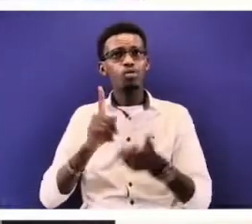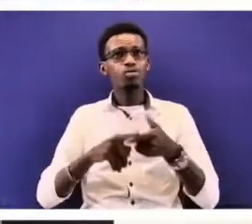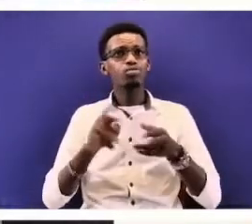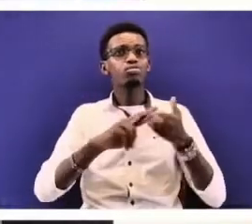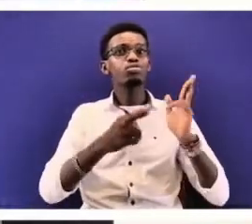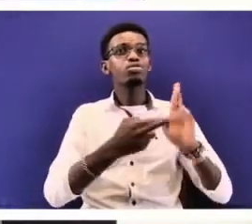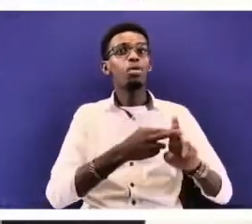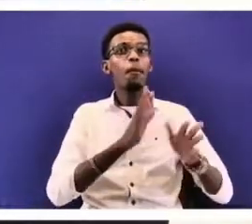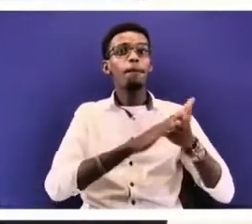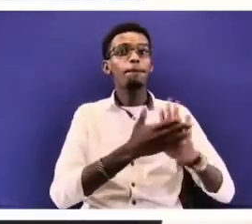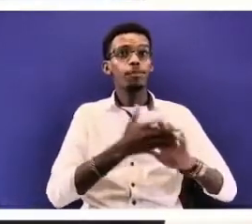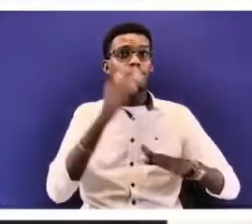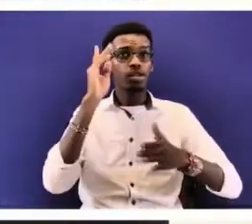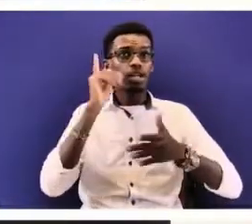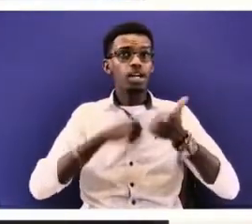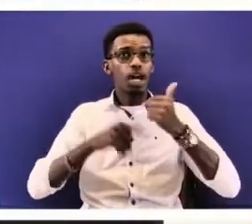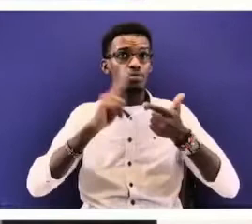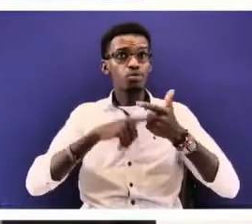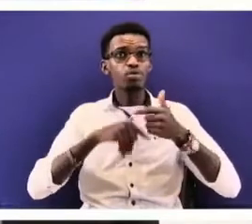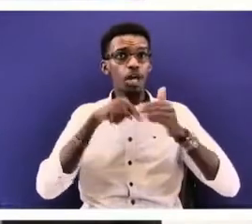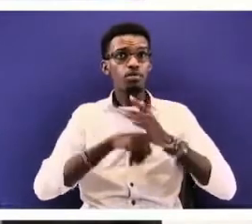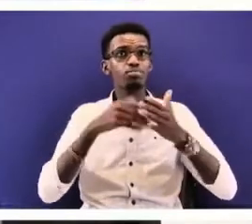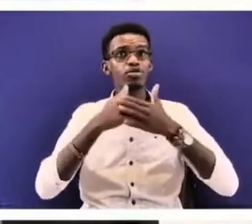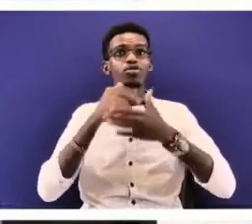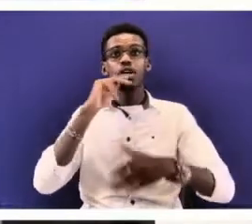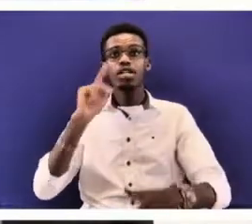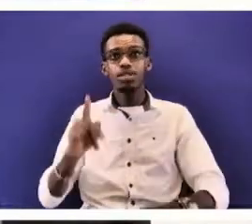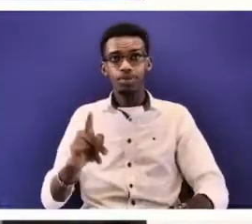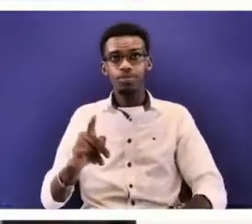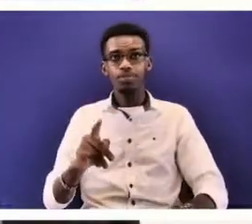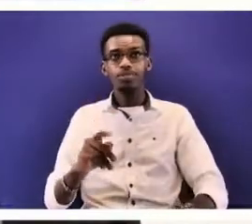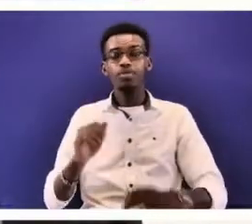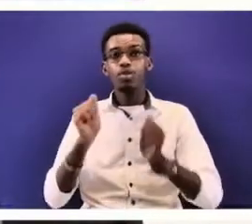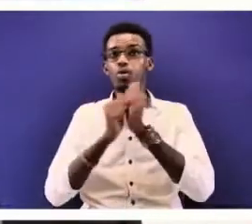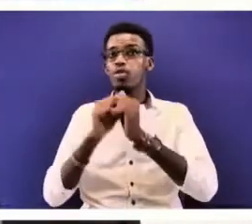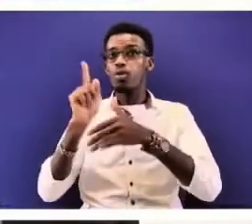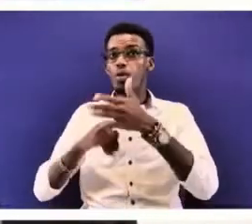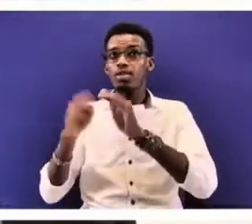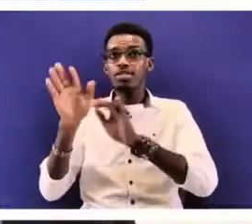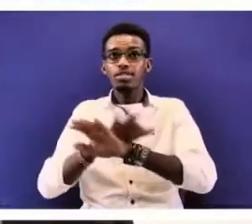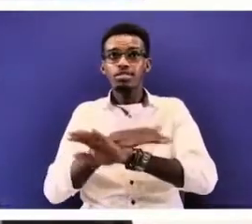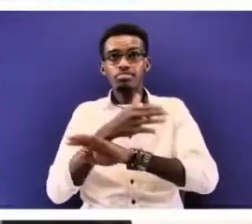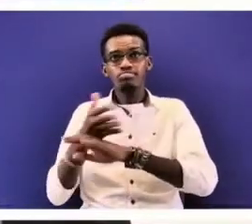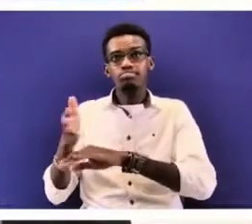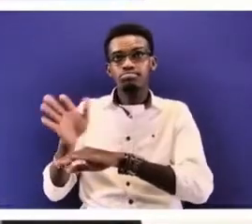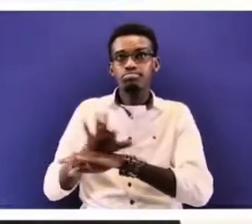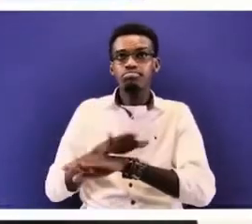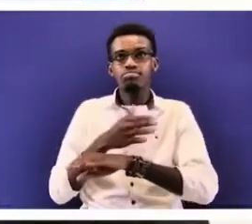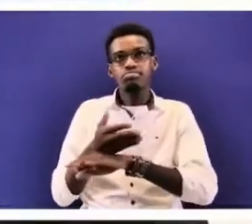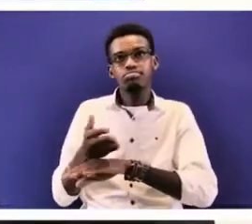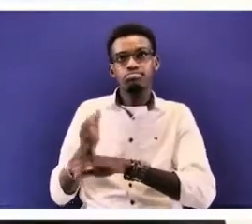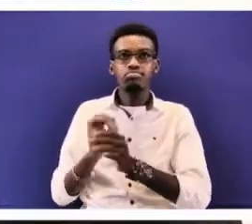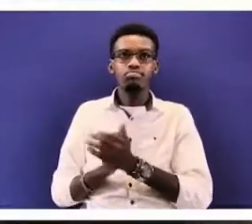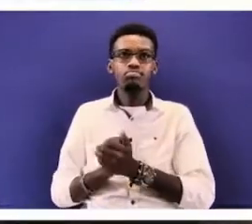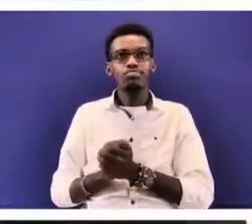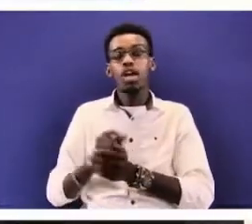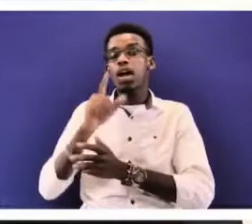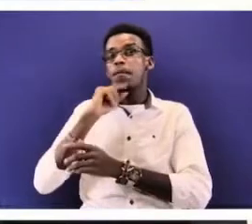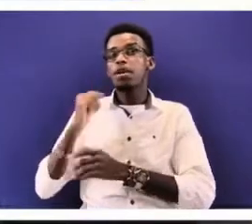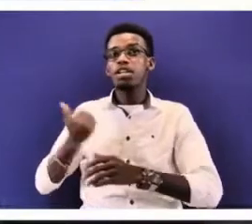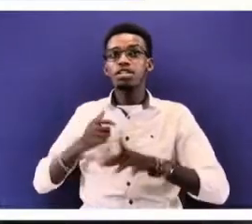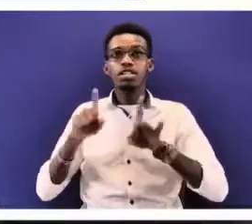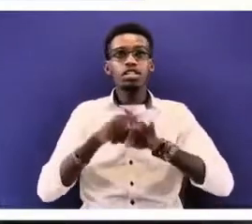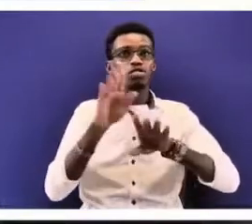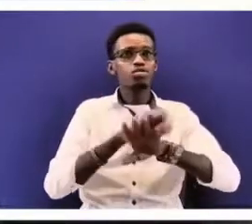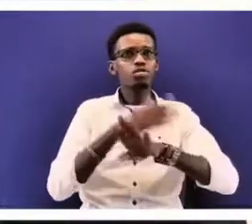be. Come into his presence with singing. Brothers and sisters, the songs that we